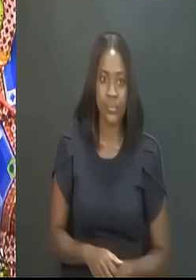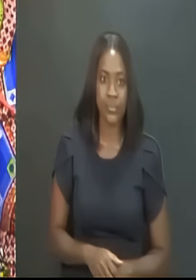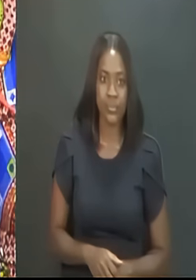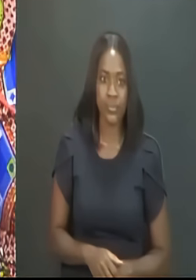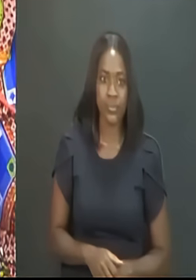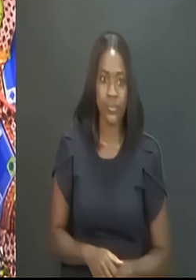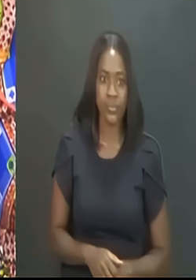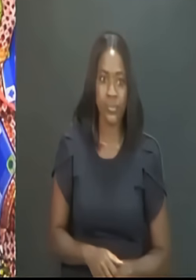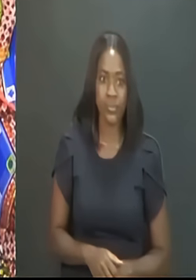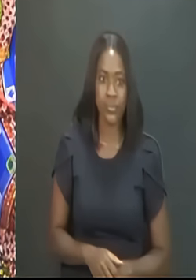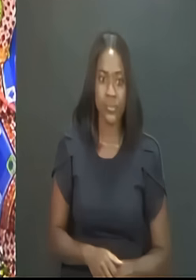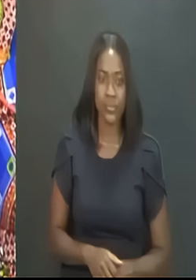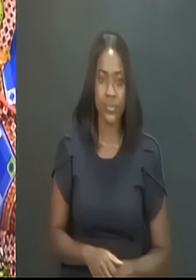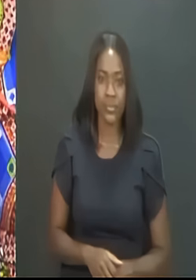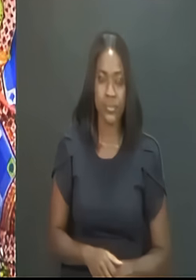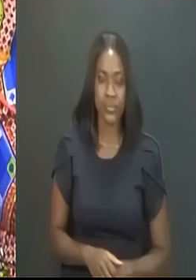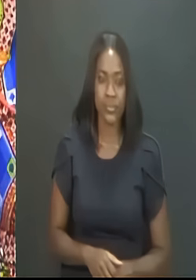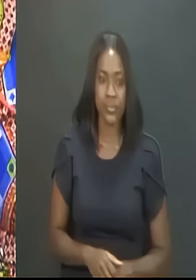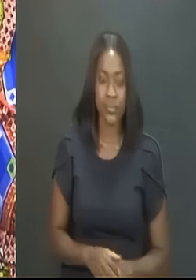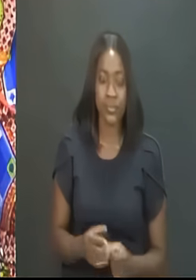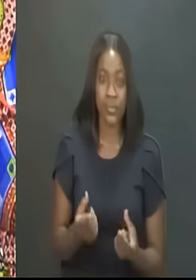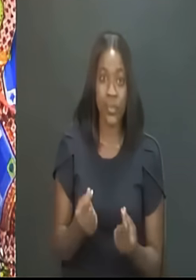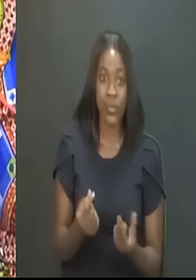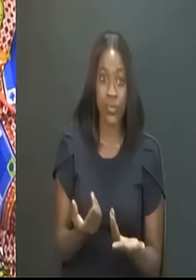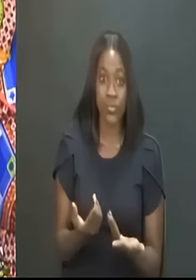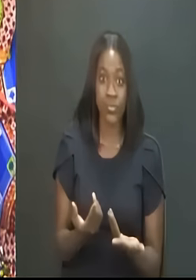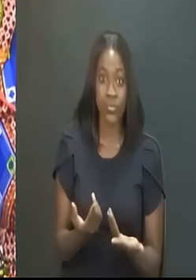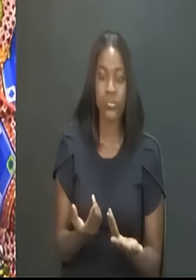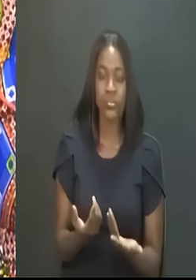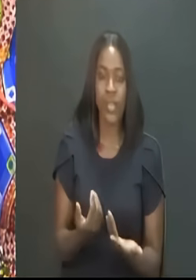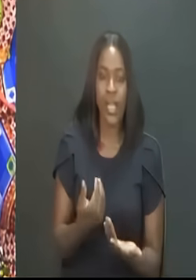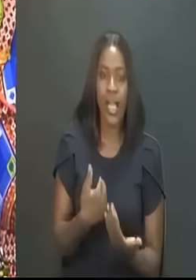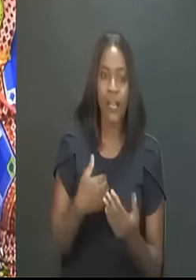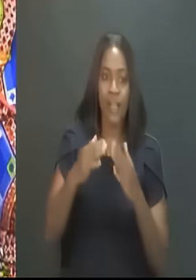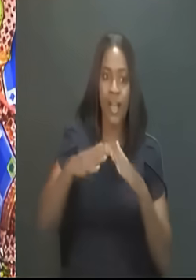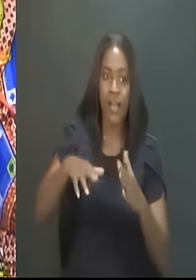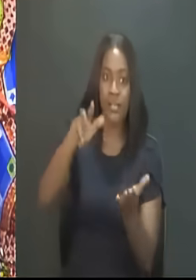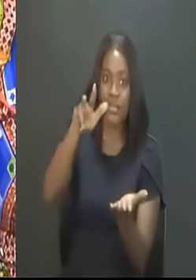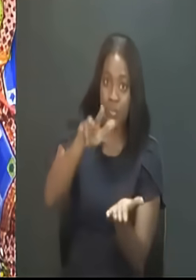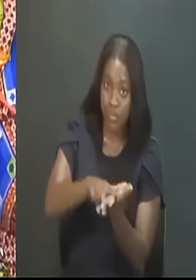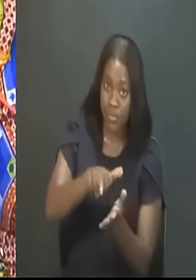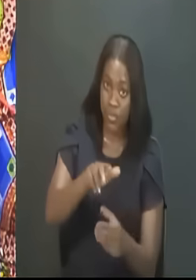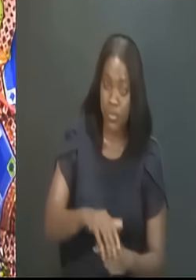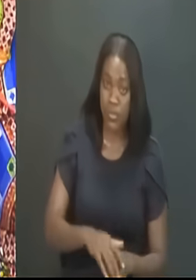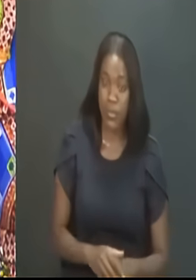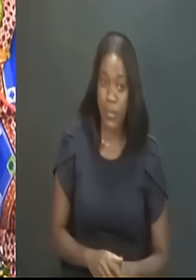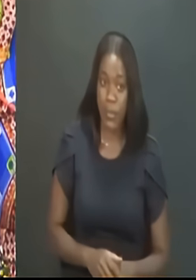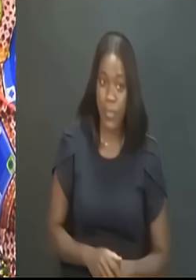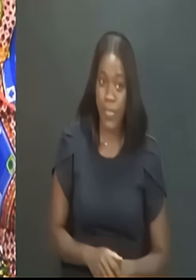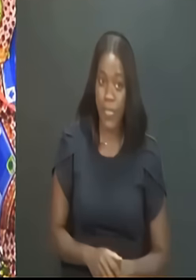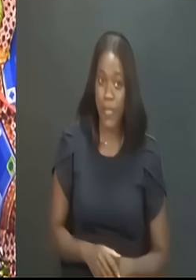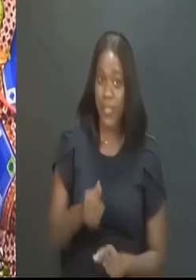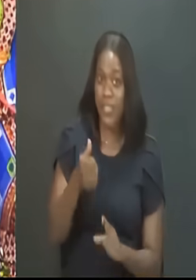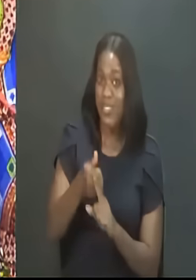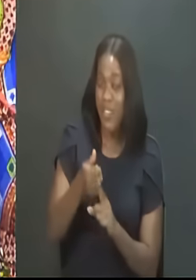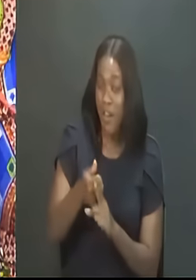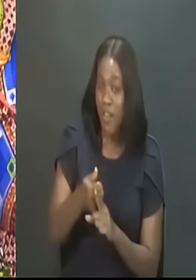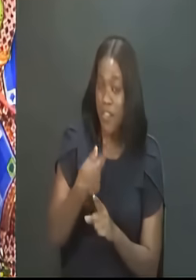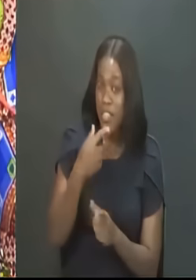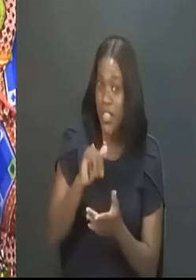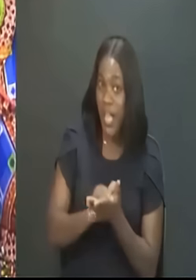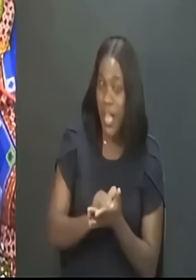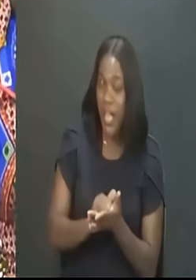the approval of the House. No, because it's a program. He says it should come prepared. I am